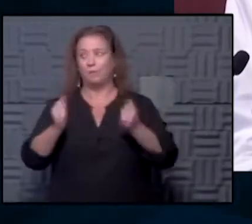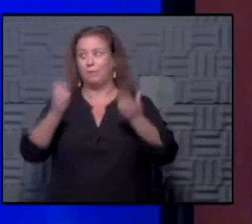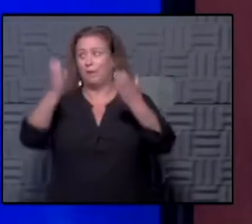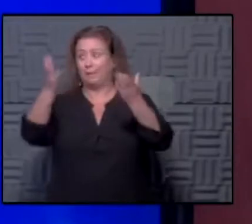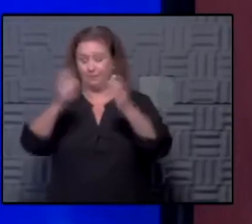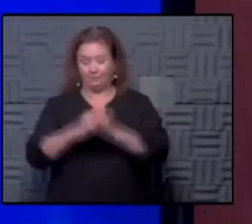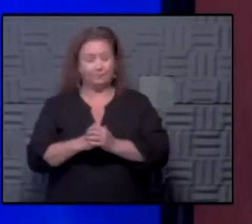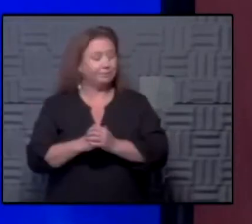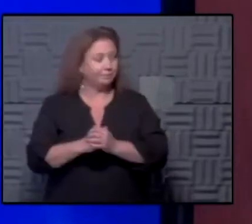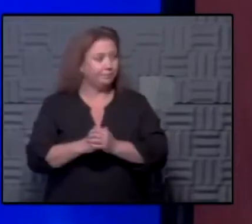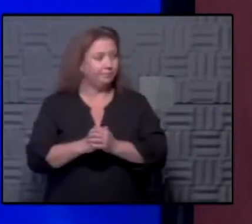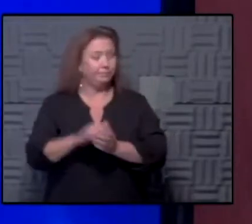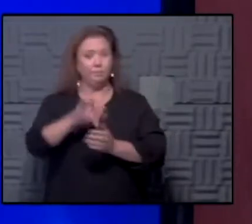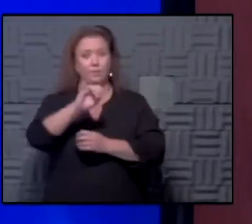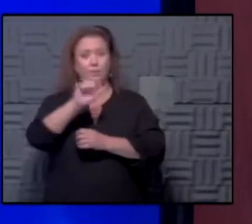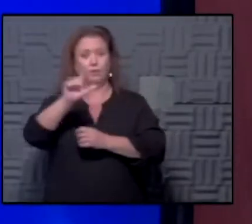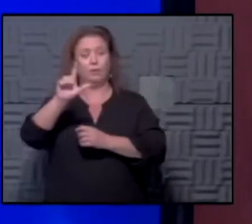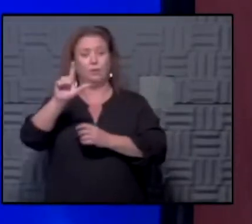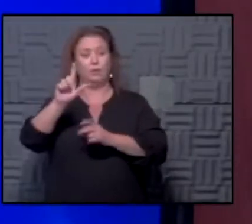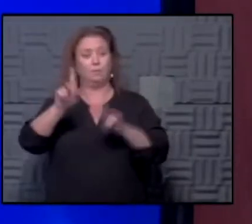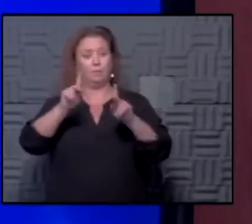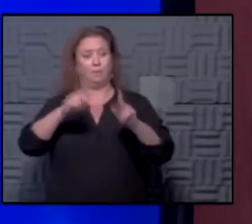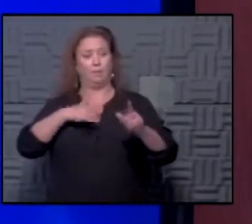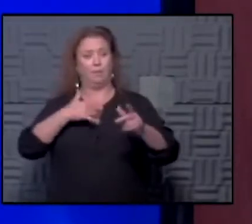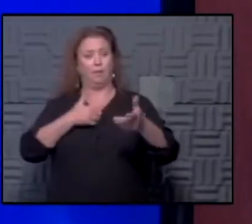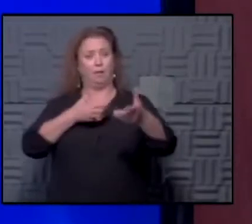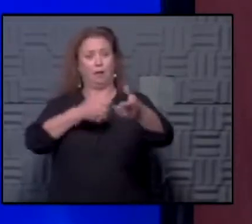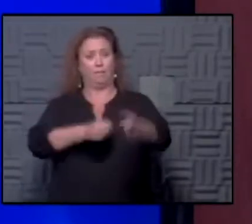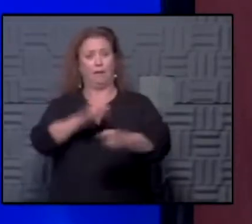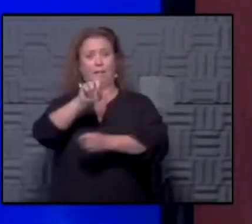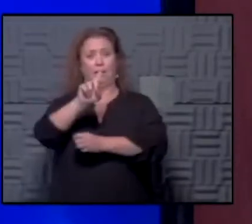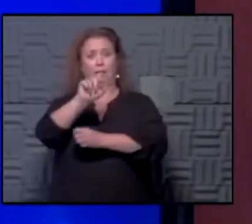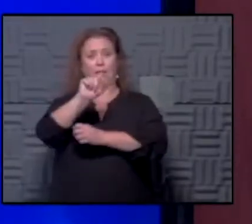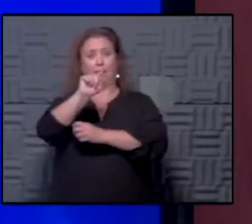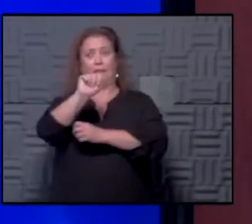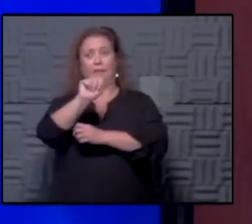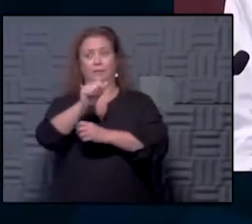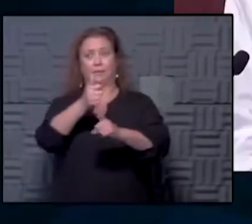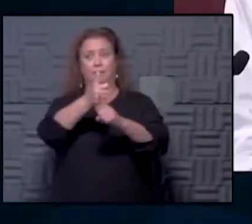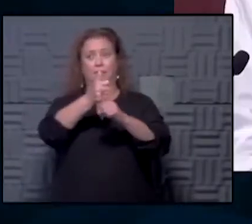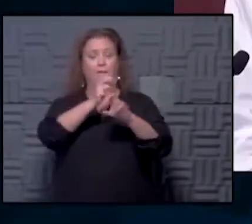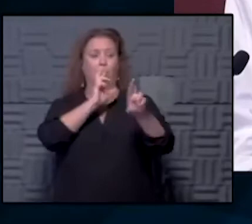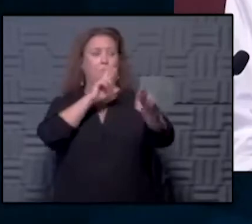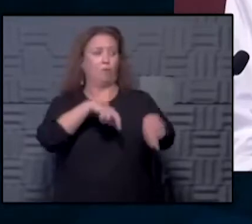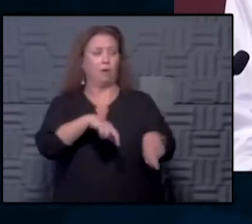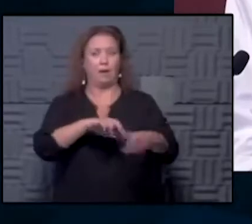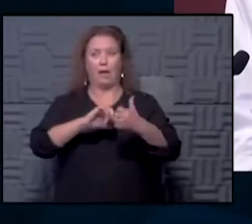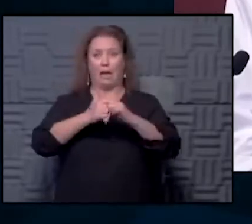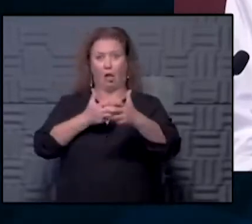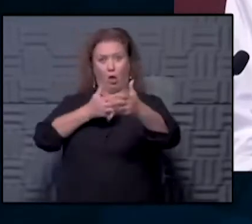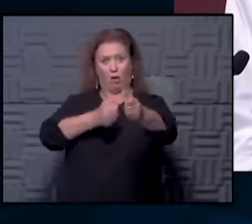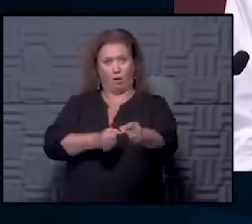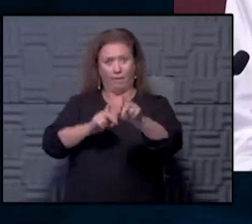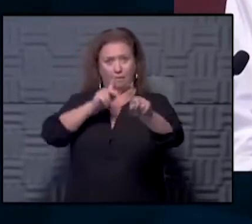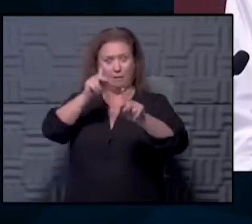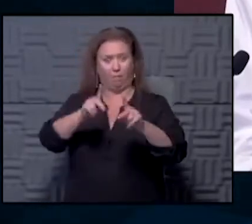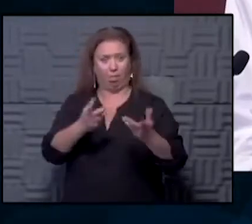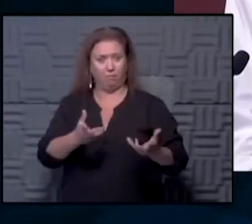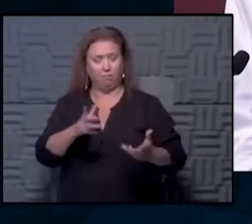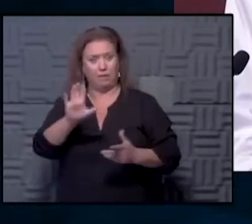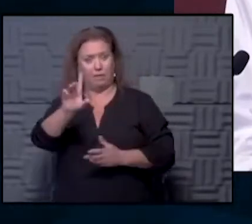Jill? Well, and people are asking how confident she feels about the data since it's self-reported. Right. How confident are folks in the